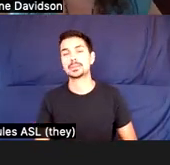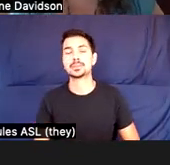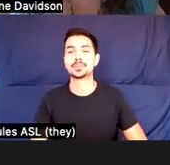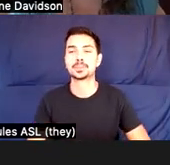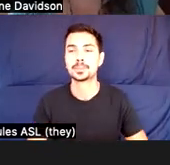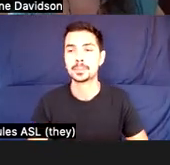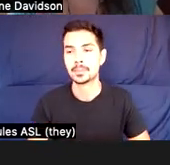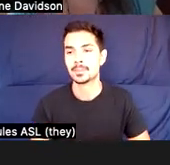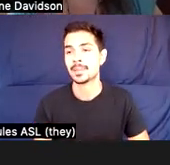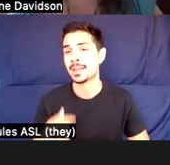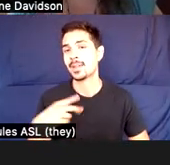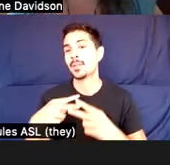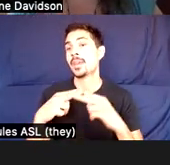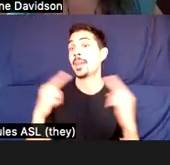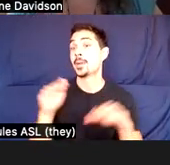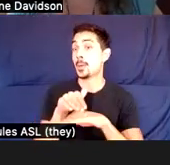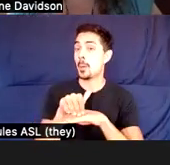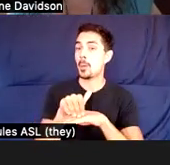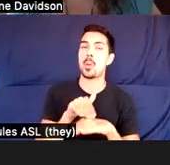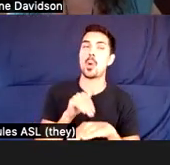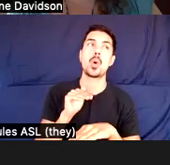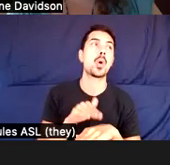I'm spoiled by my home brew coffee.